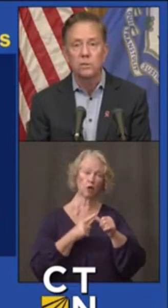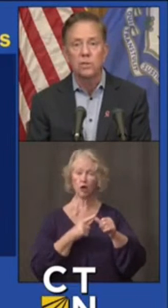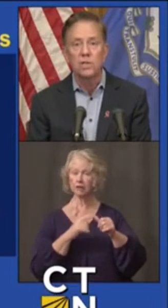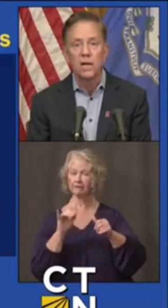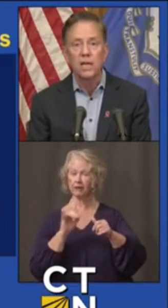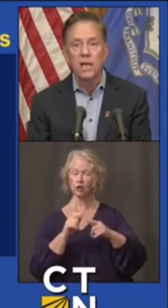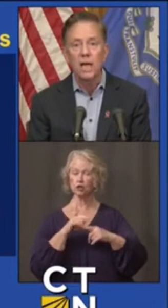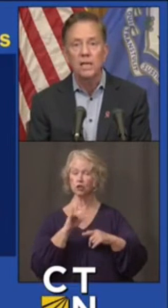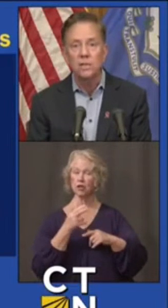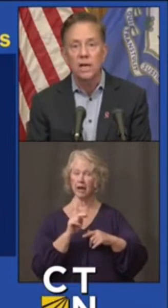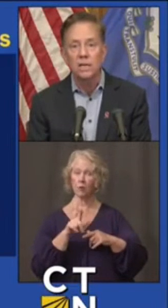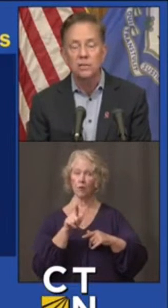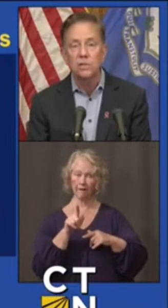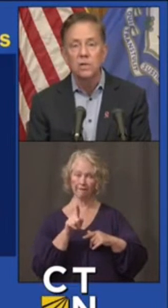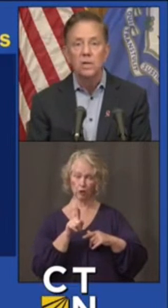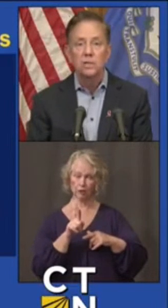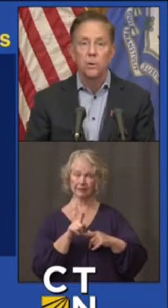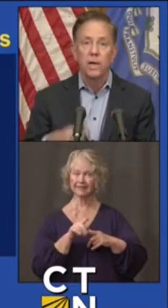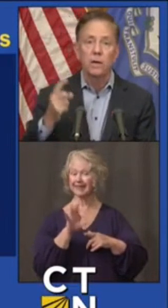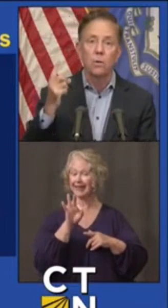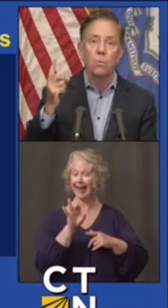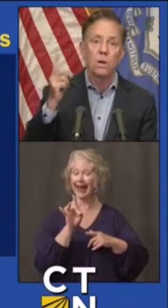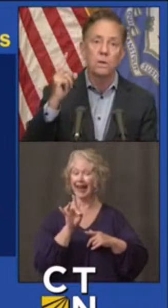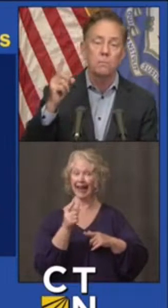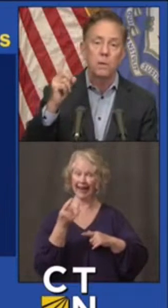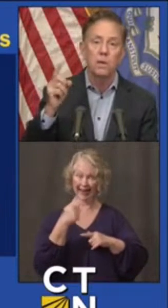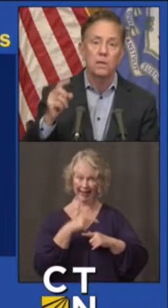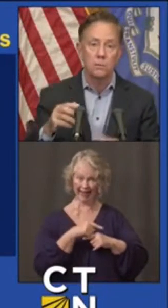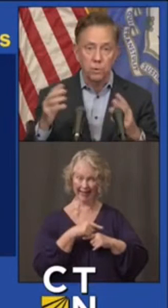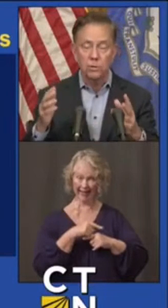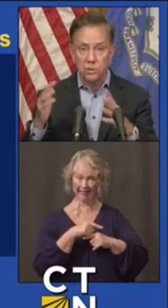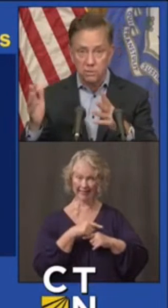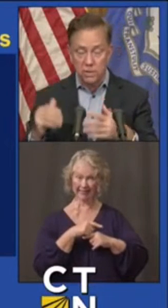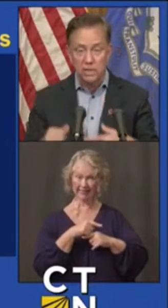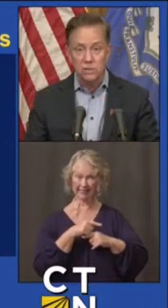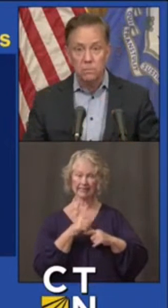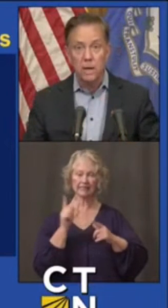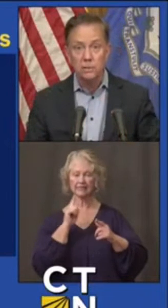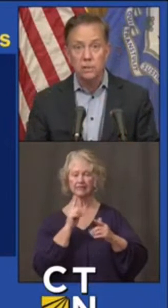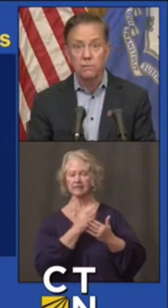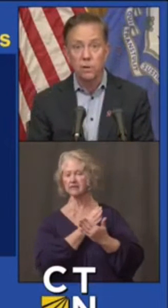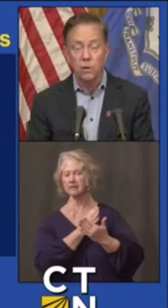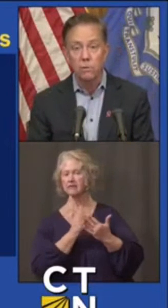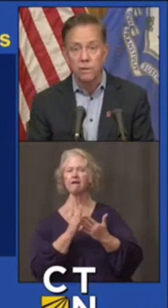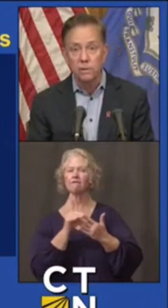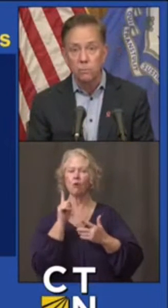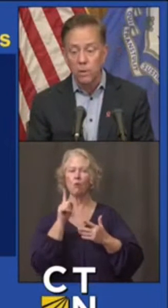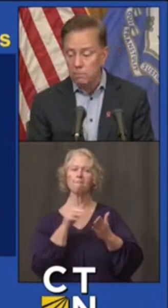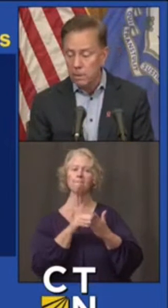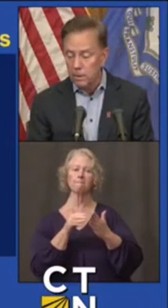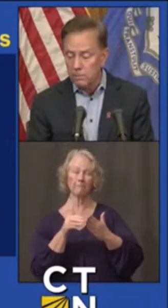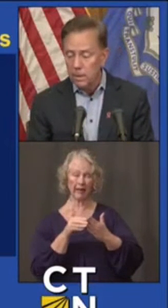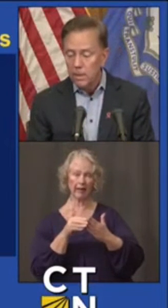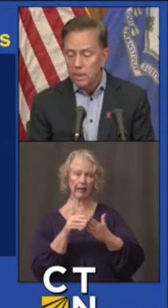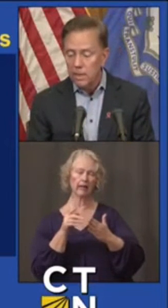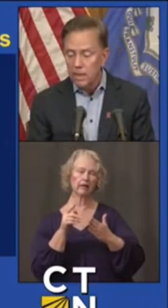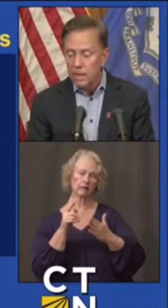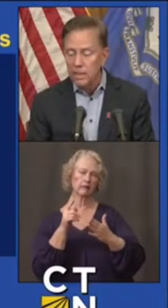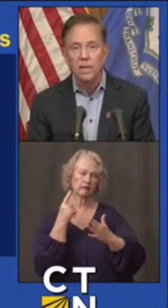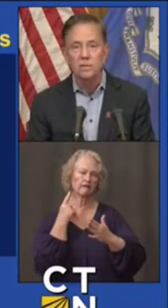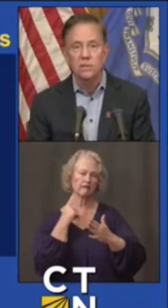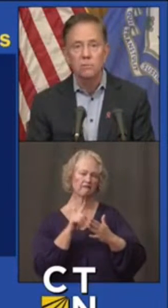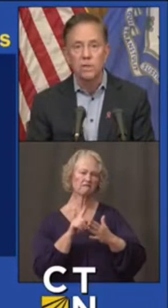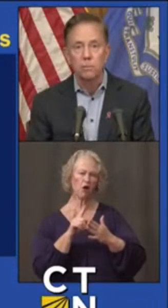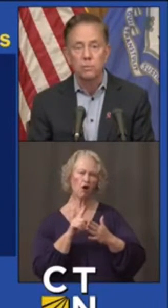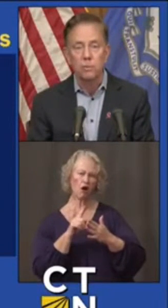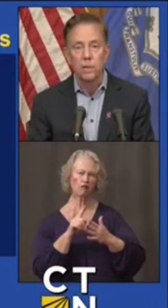took 98 days till we had our 1 millionth person tested positive for COVID. 1 million in 98 days.